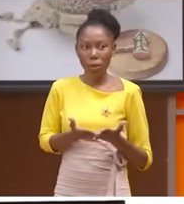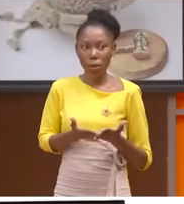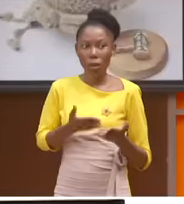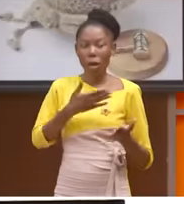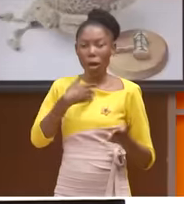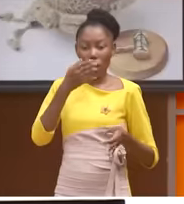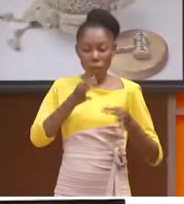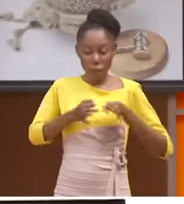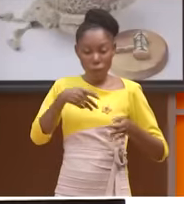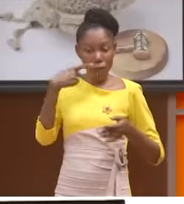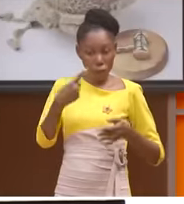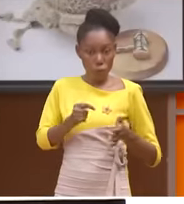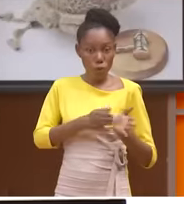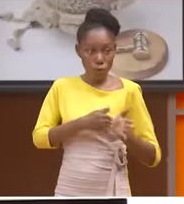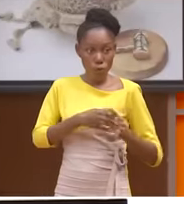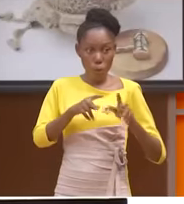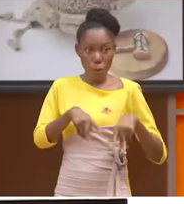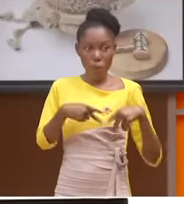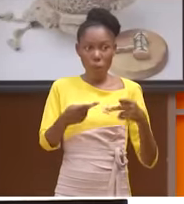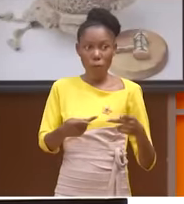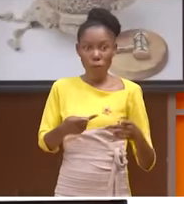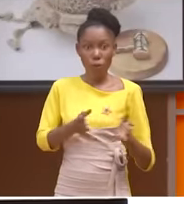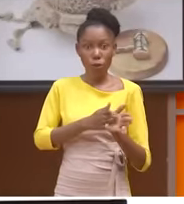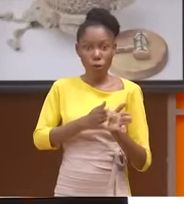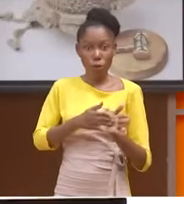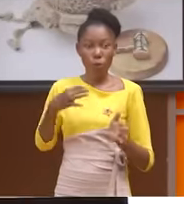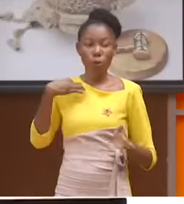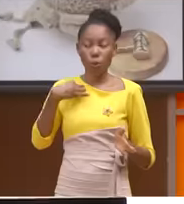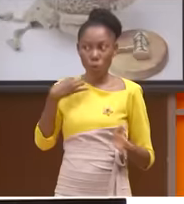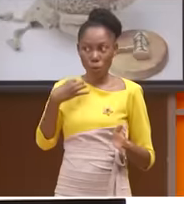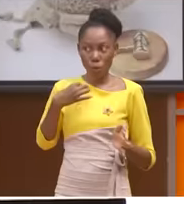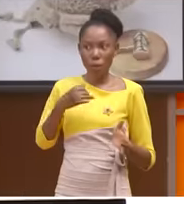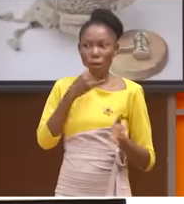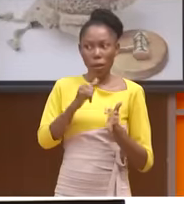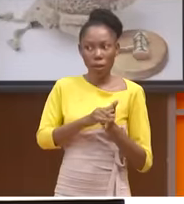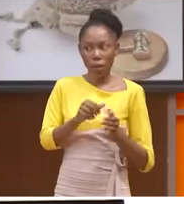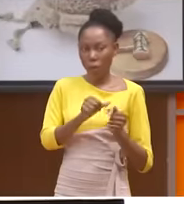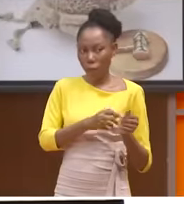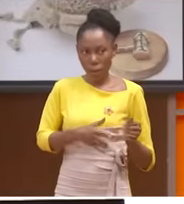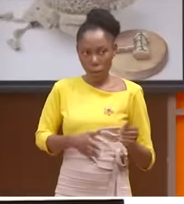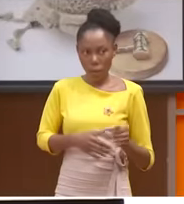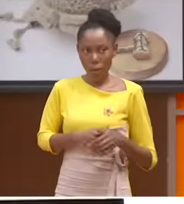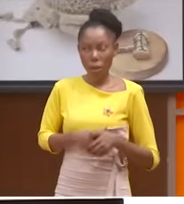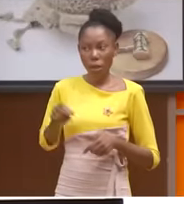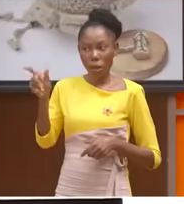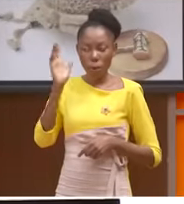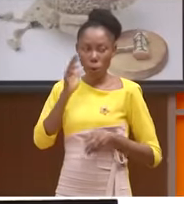the school provides uniform, it goes with everything that goes to the school.